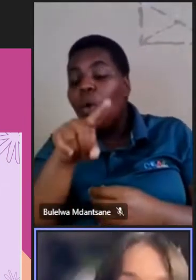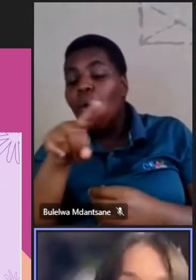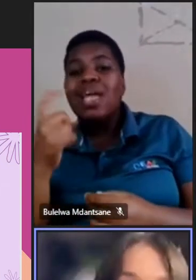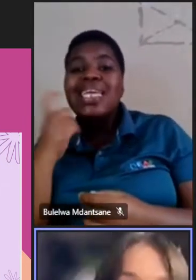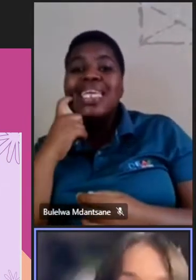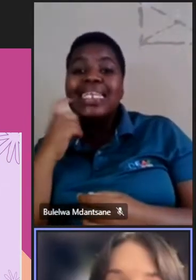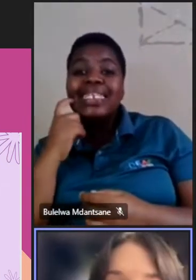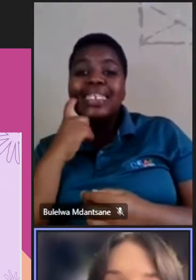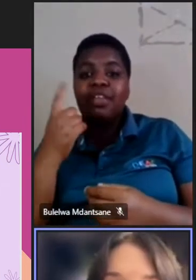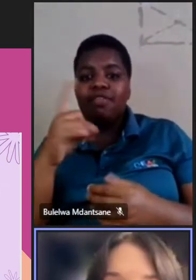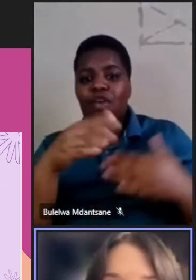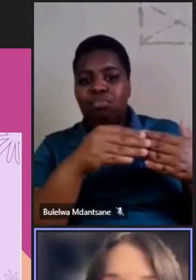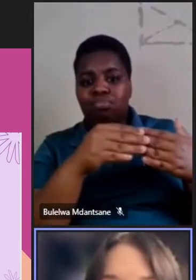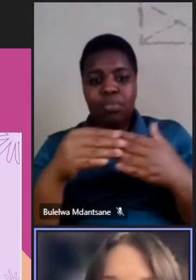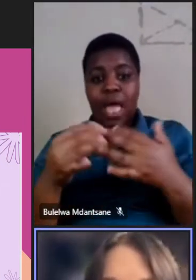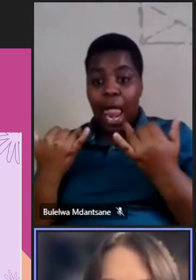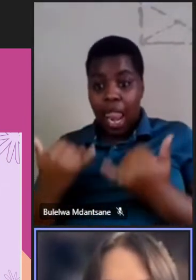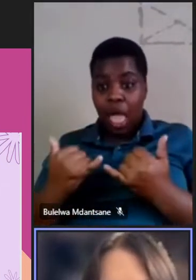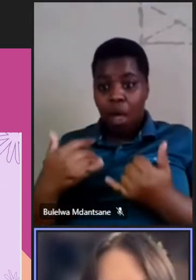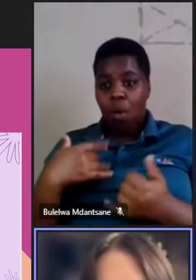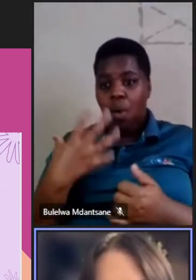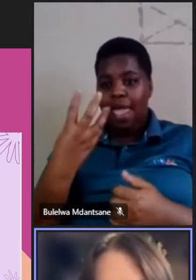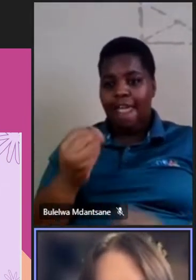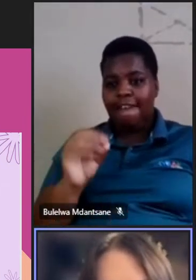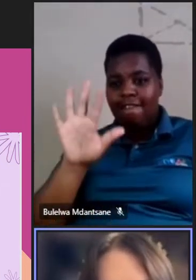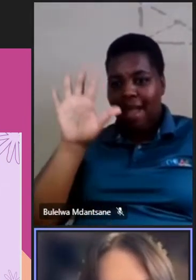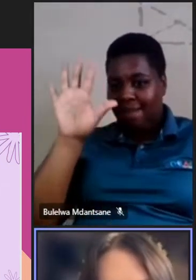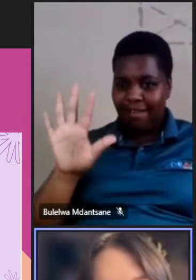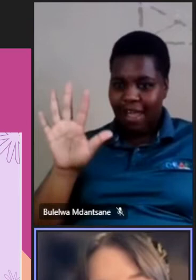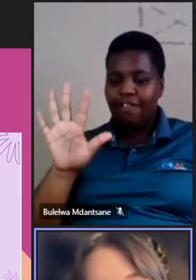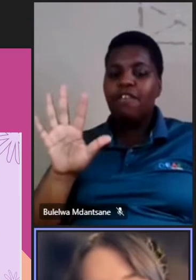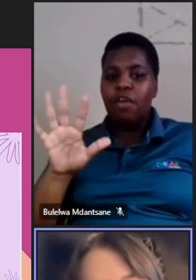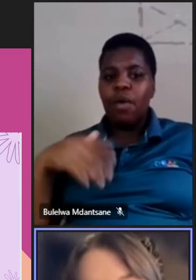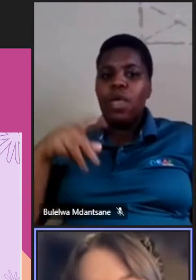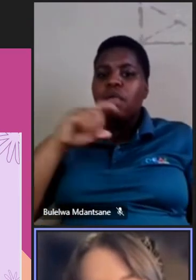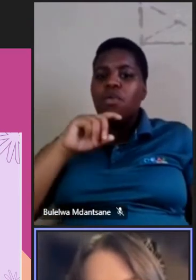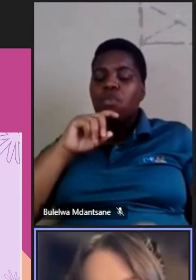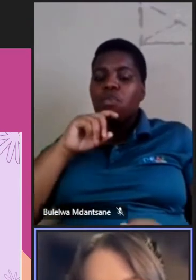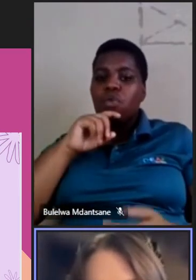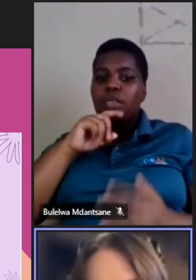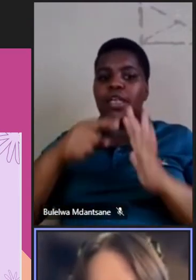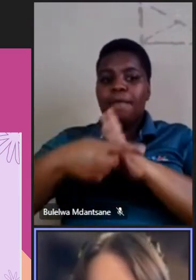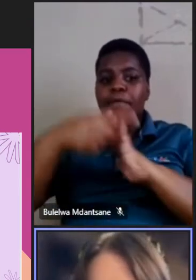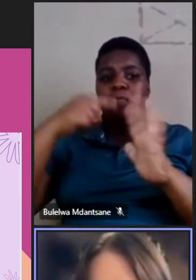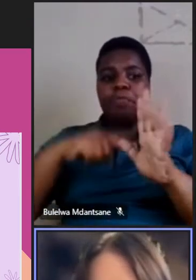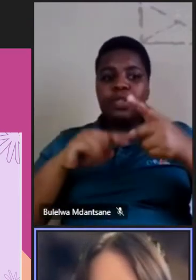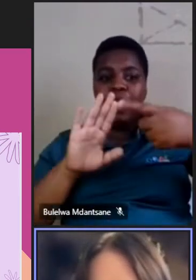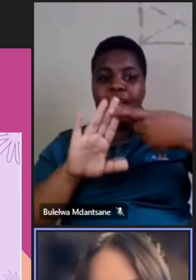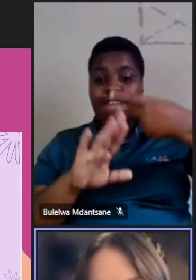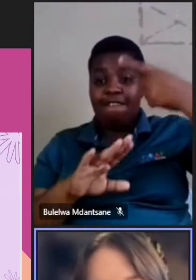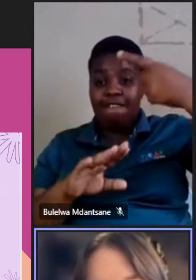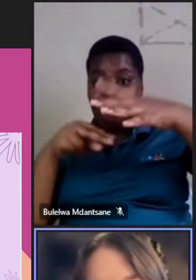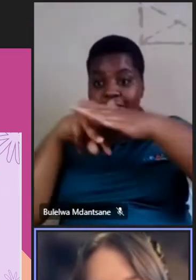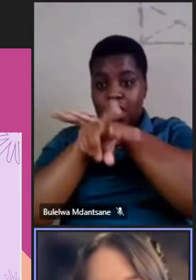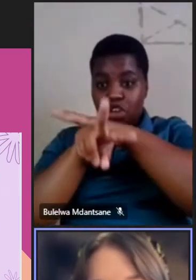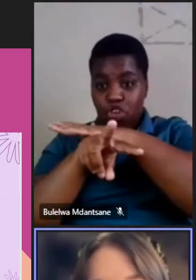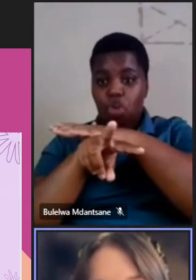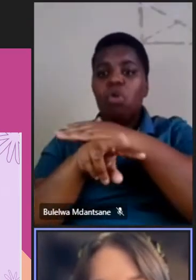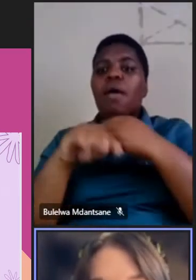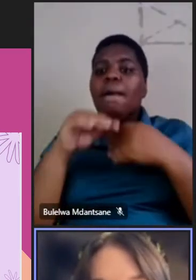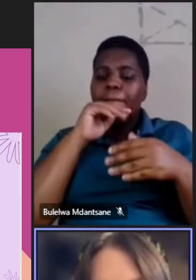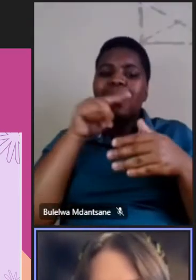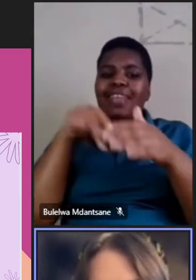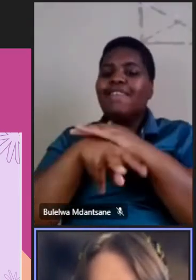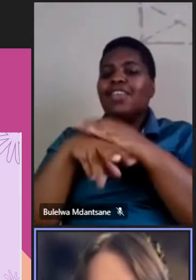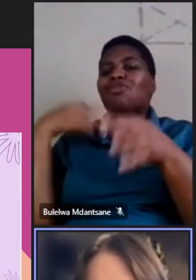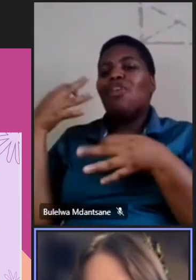guide. Currently, we have 5 icons that are used throughout the guide. The first is a video icon, which simply highlights videos